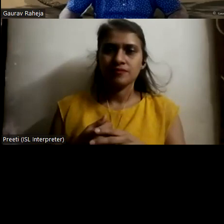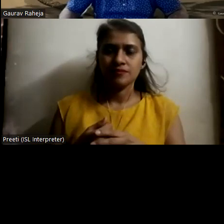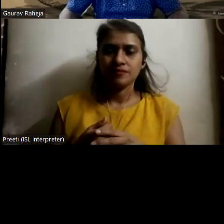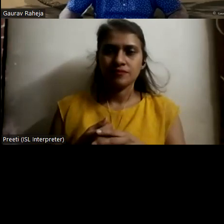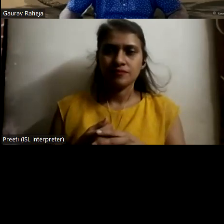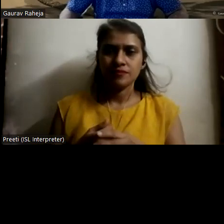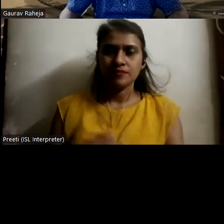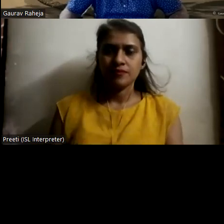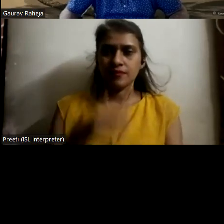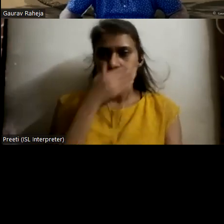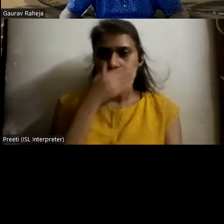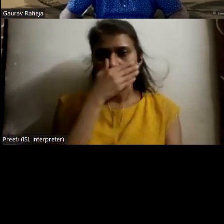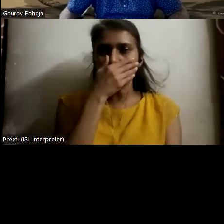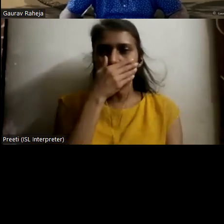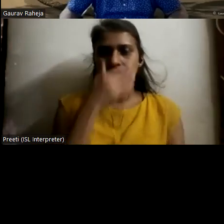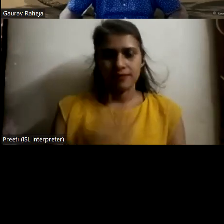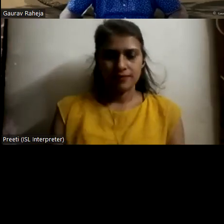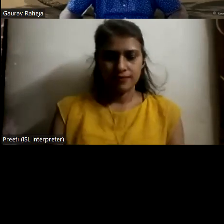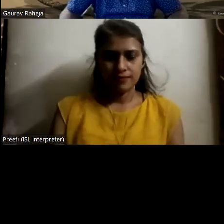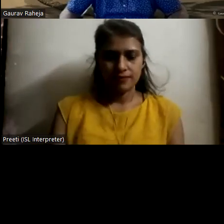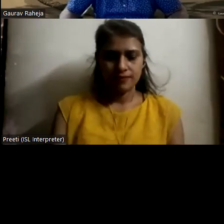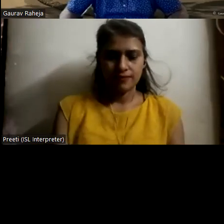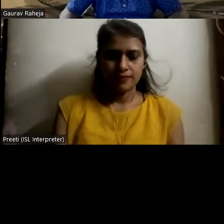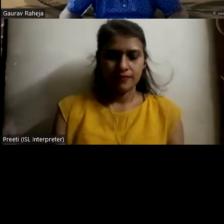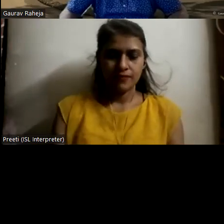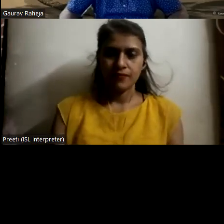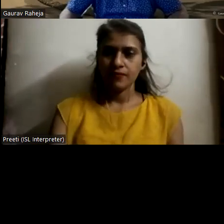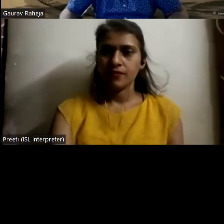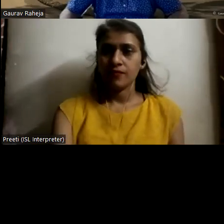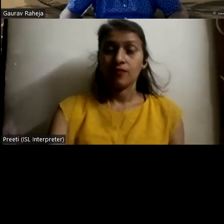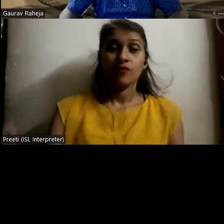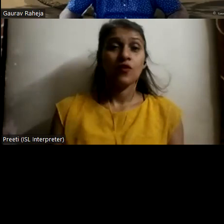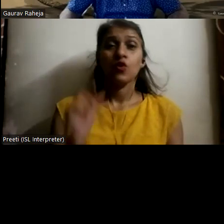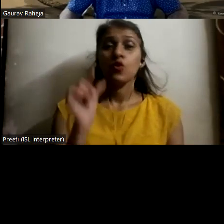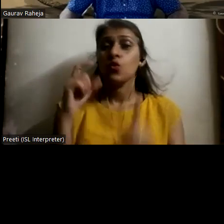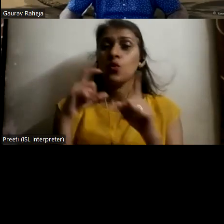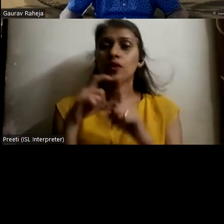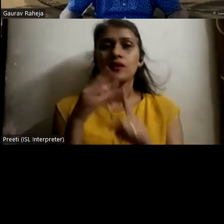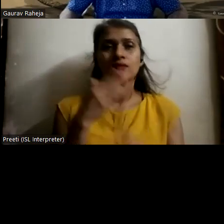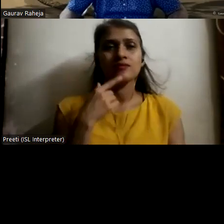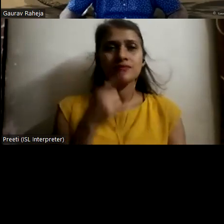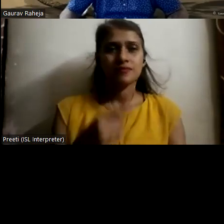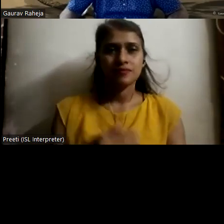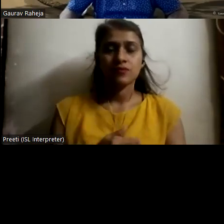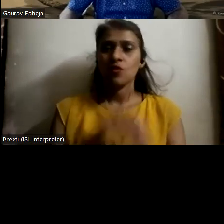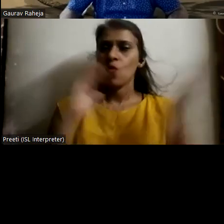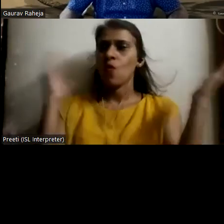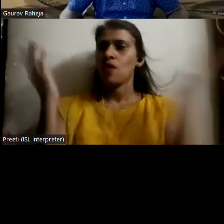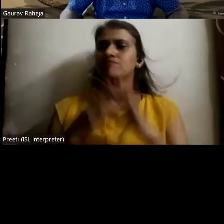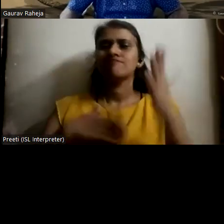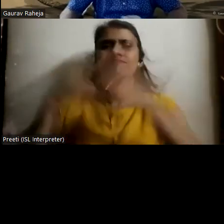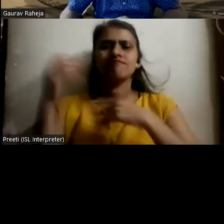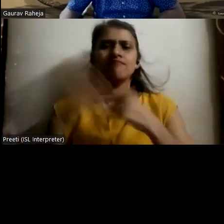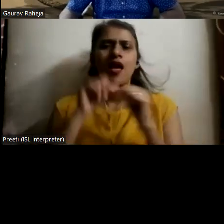forgotten. And then comes is the stage which is called as a universally inclusive stage. And that is where